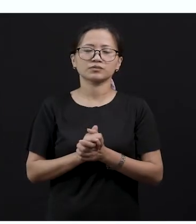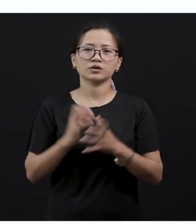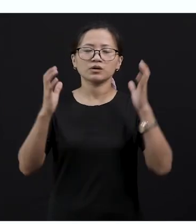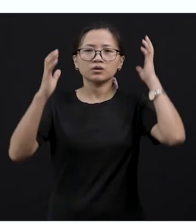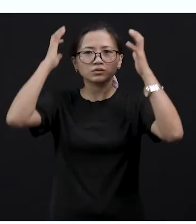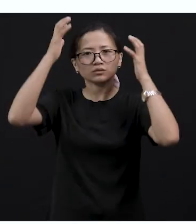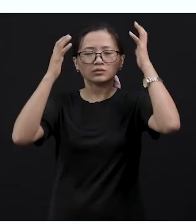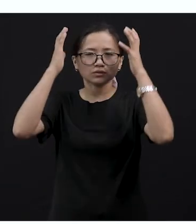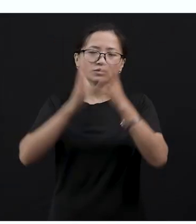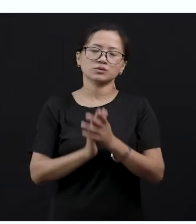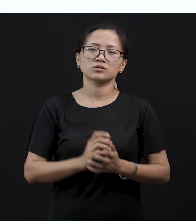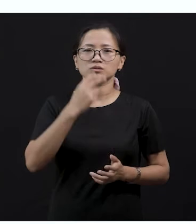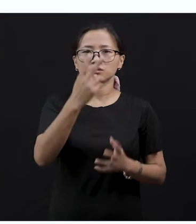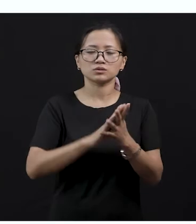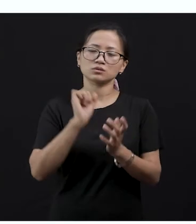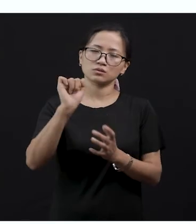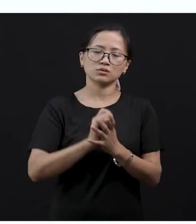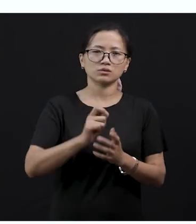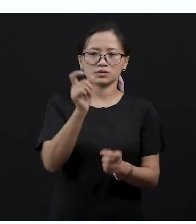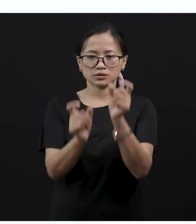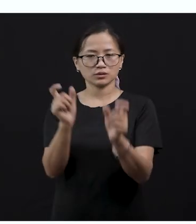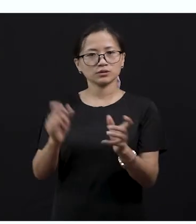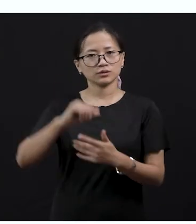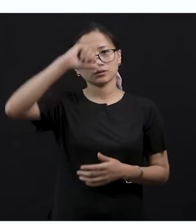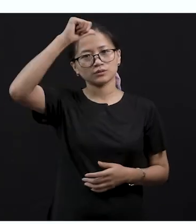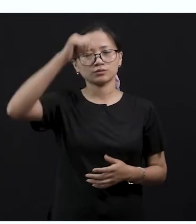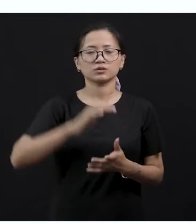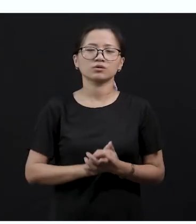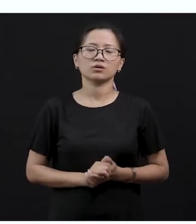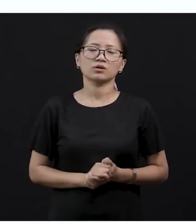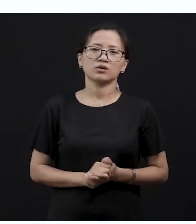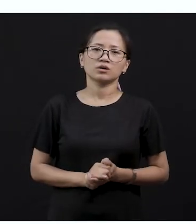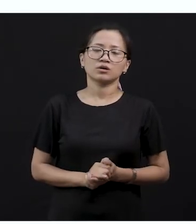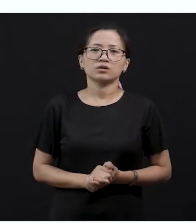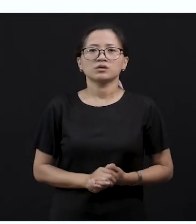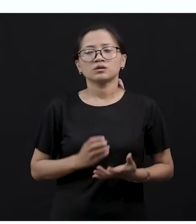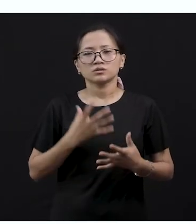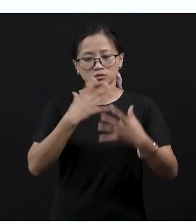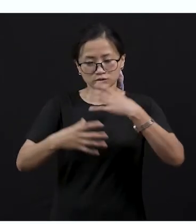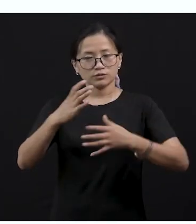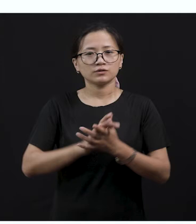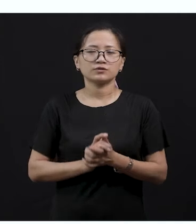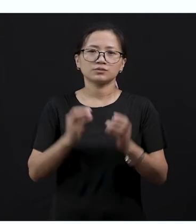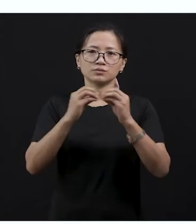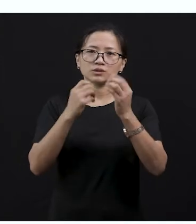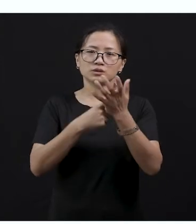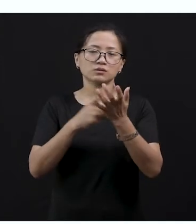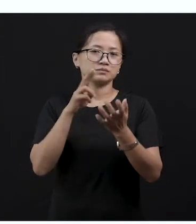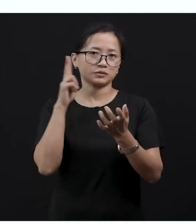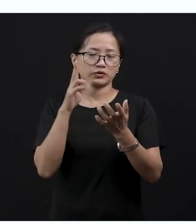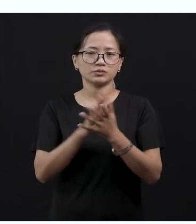saw that his own Indian people were also suffering from the British rule. So that was why he started